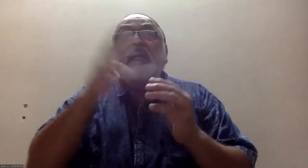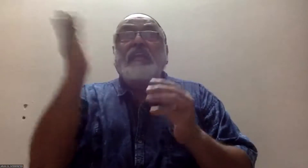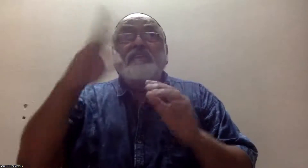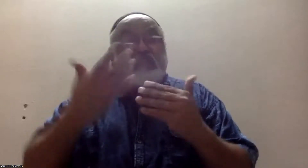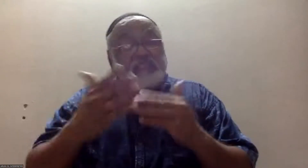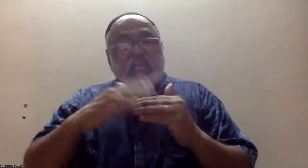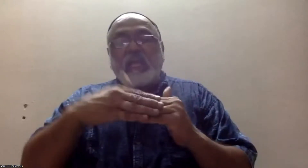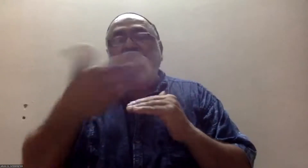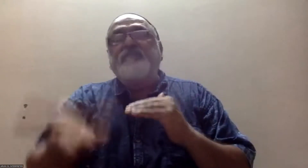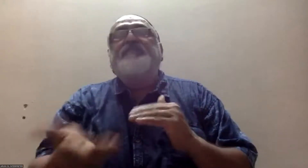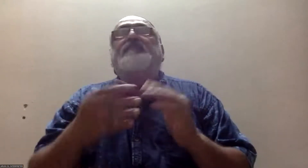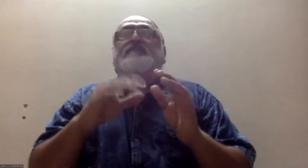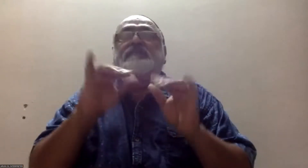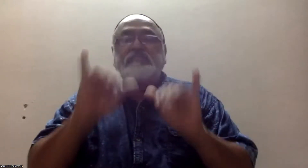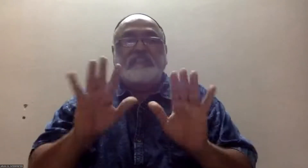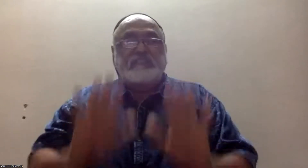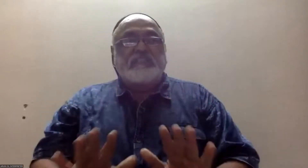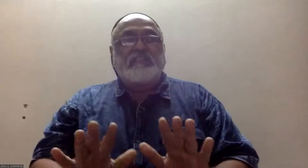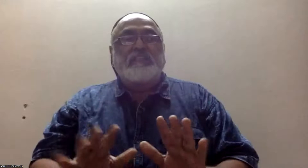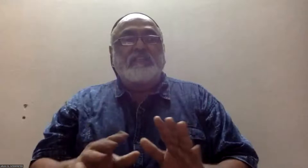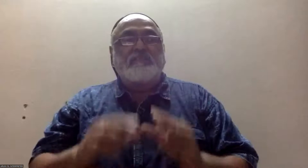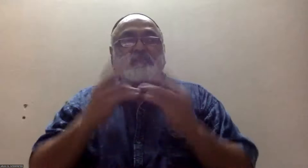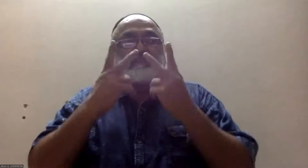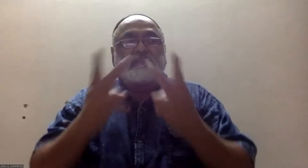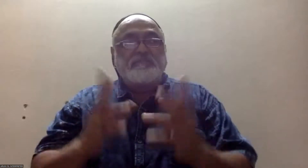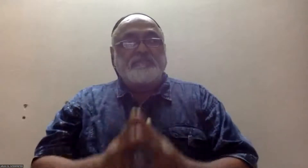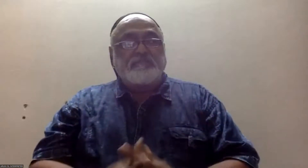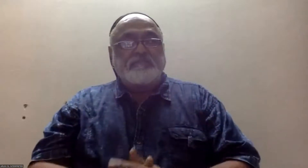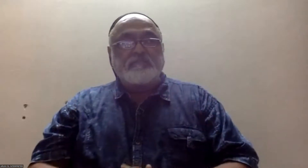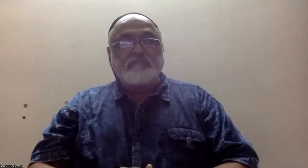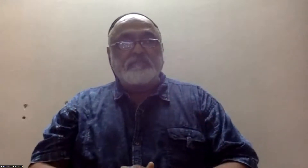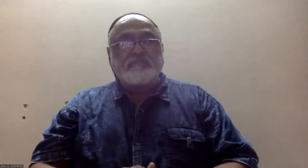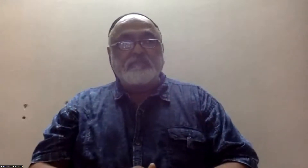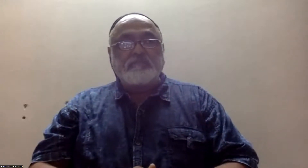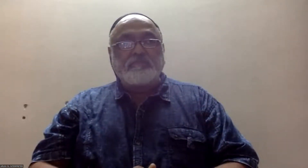our resource person to start the session. Over to you, ma'am.